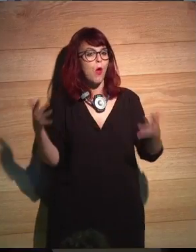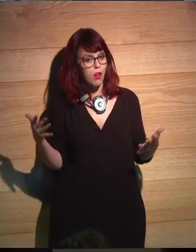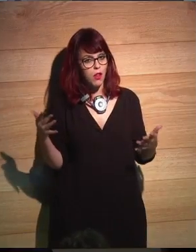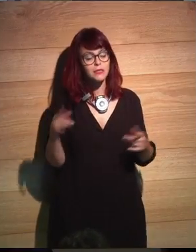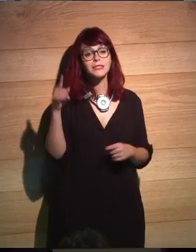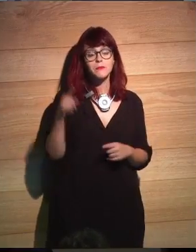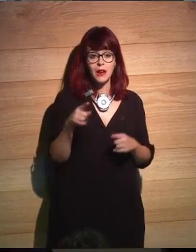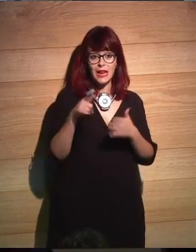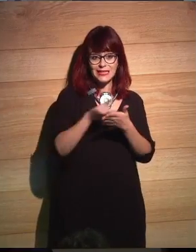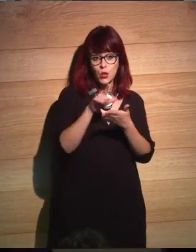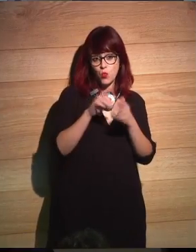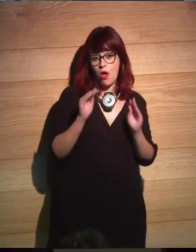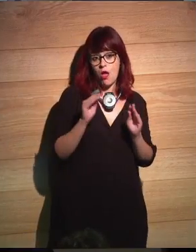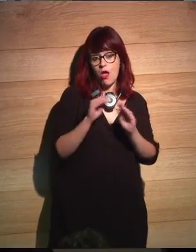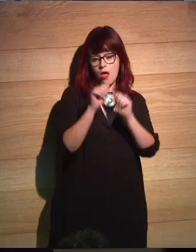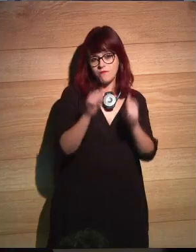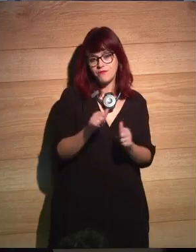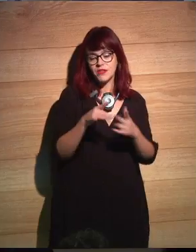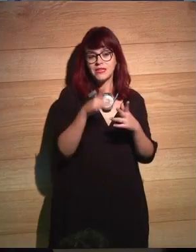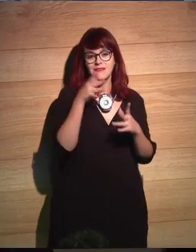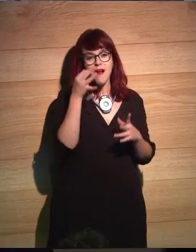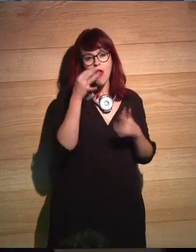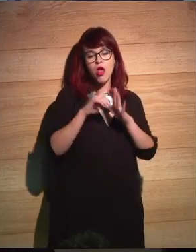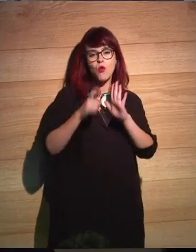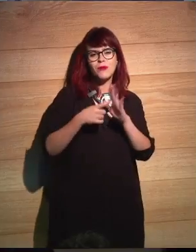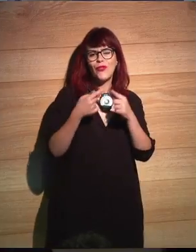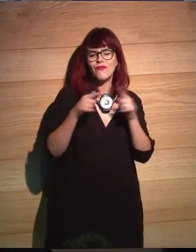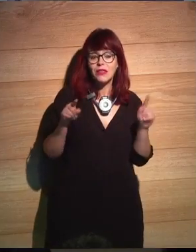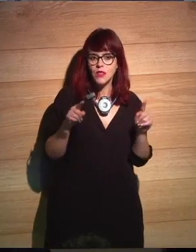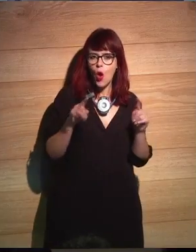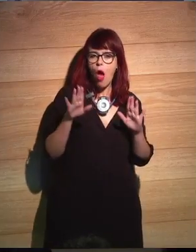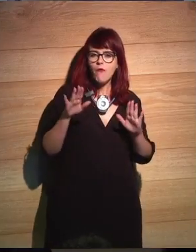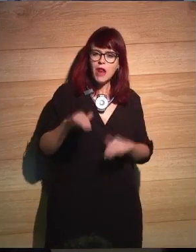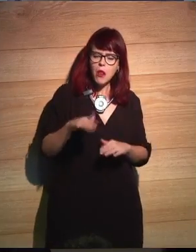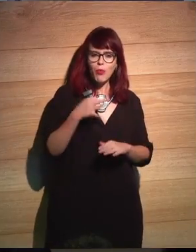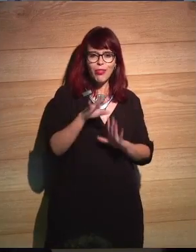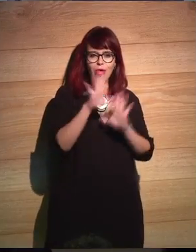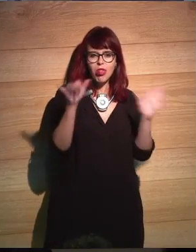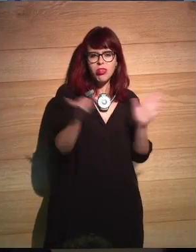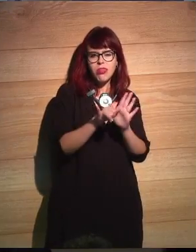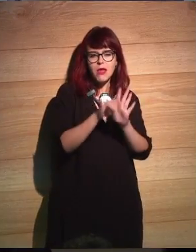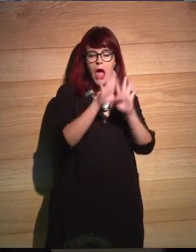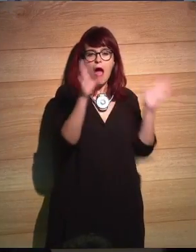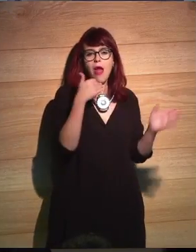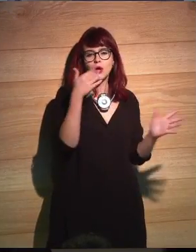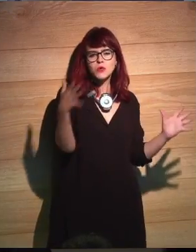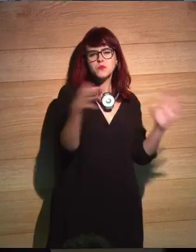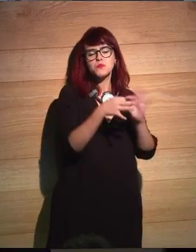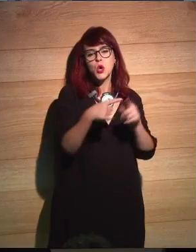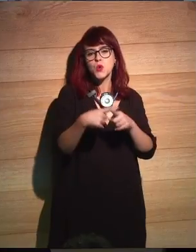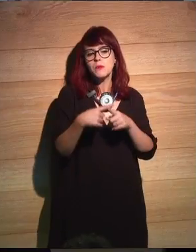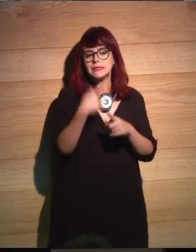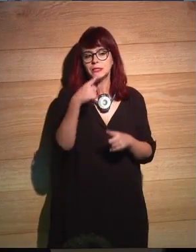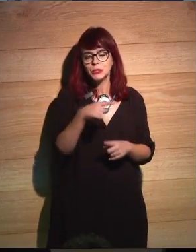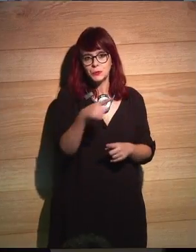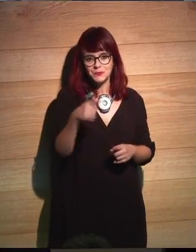And I would also like to know whether those two literatures are fully different or the other way around, and whether there